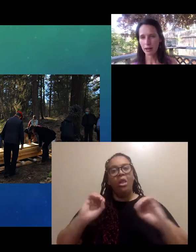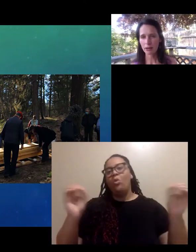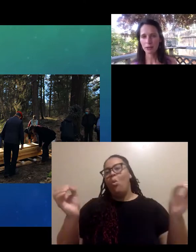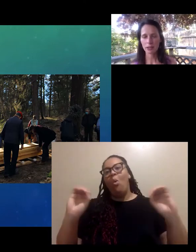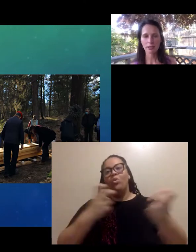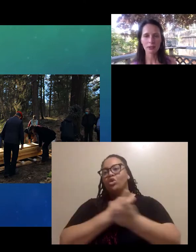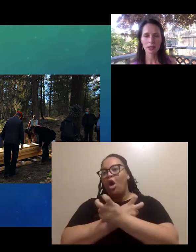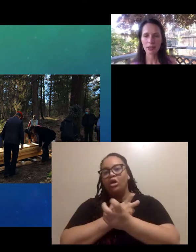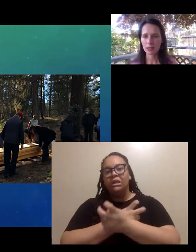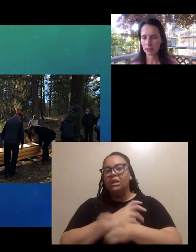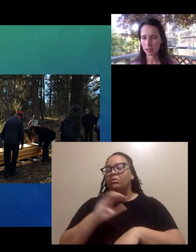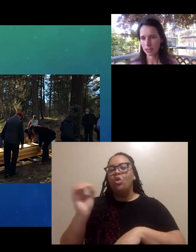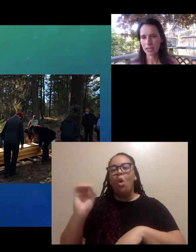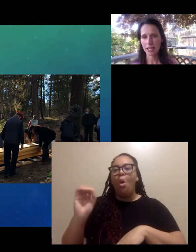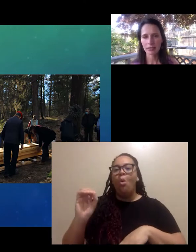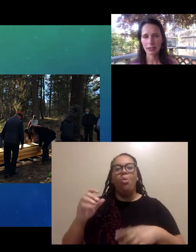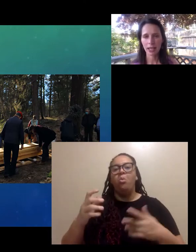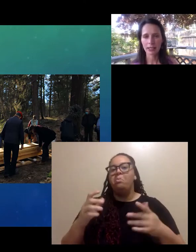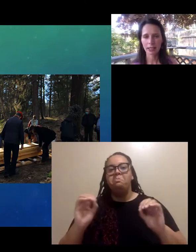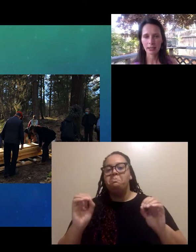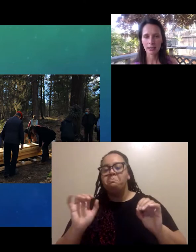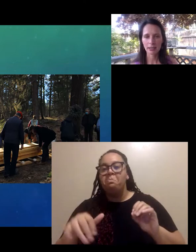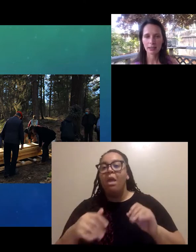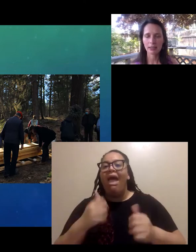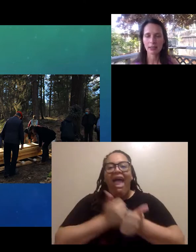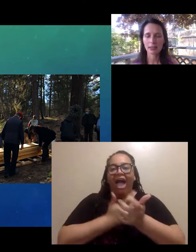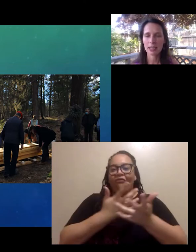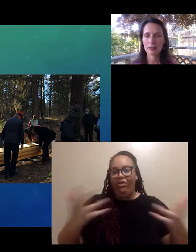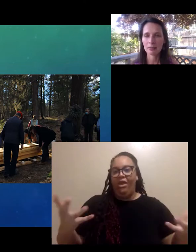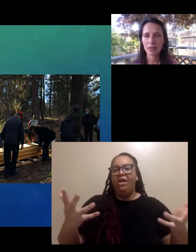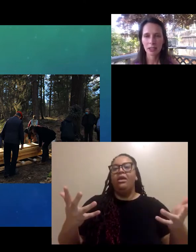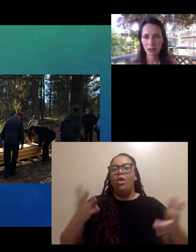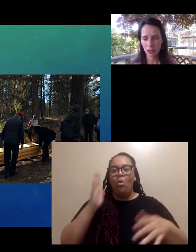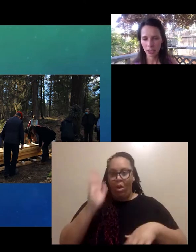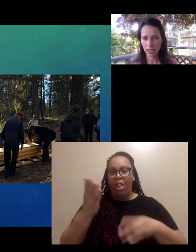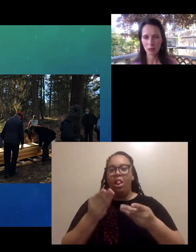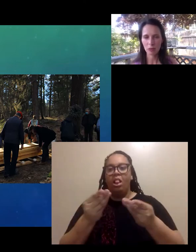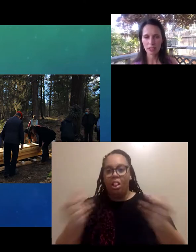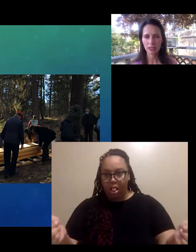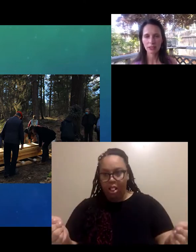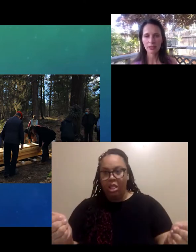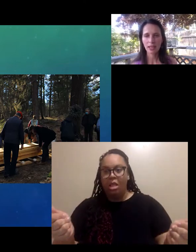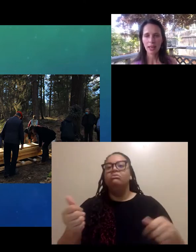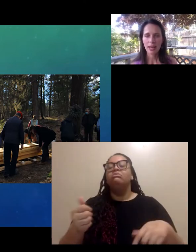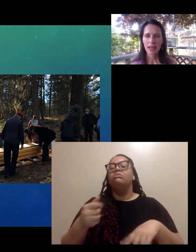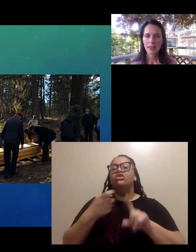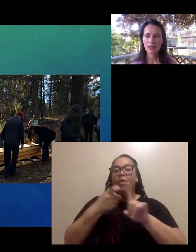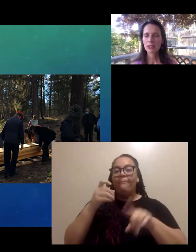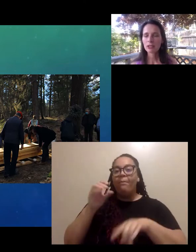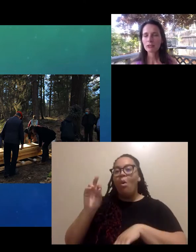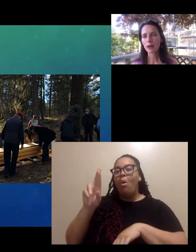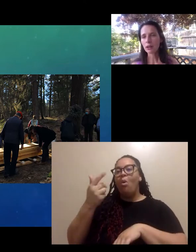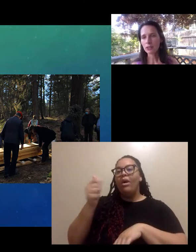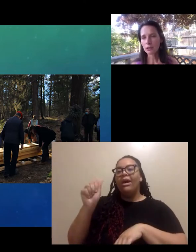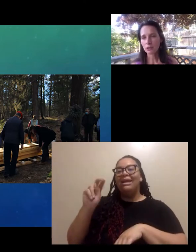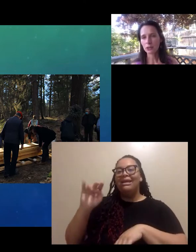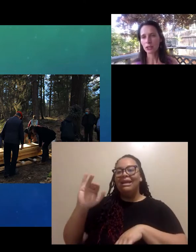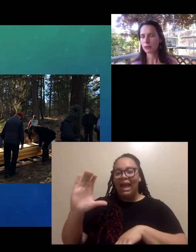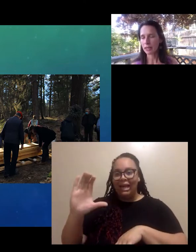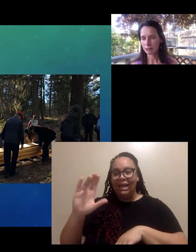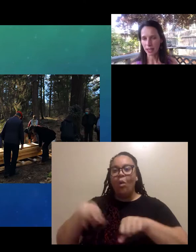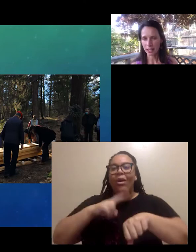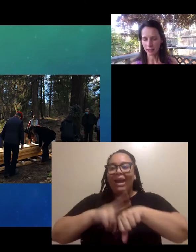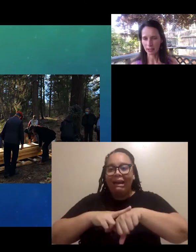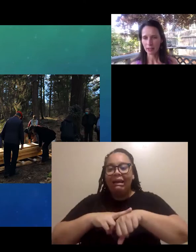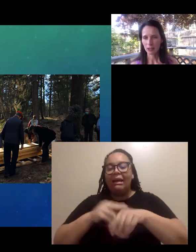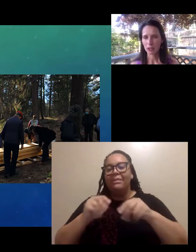the shroud, and or the, the container or casket is, you know, organic materials. And then no vault or